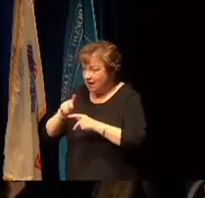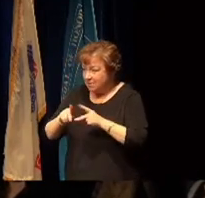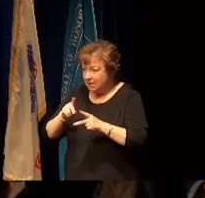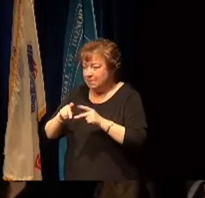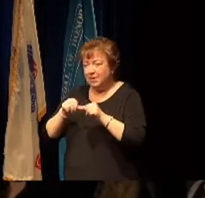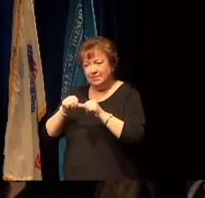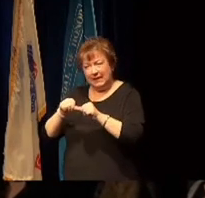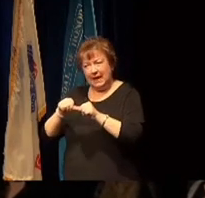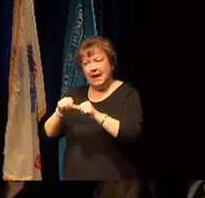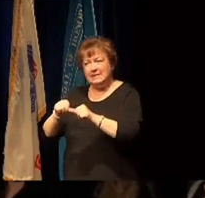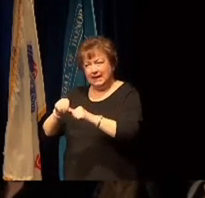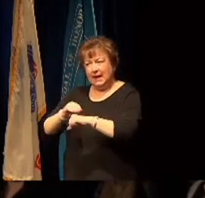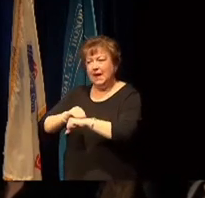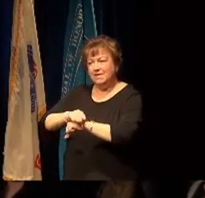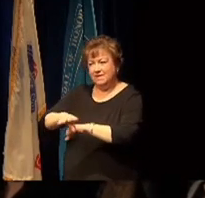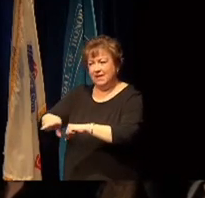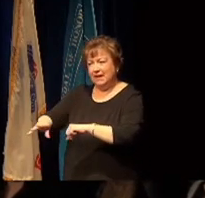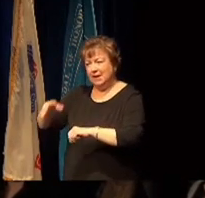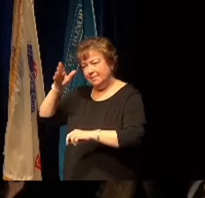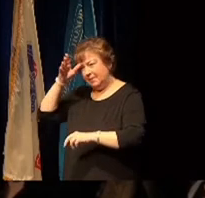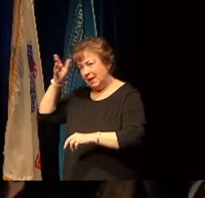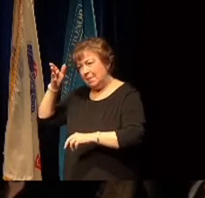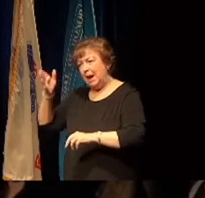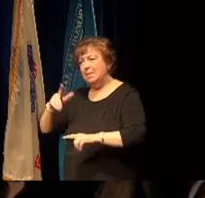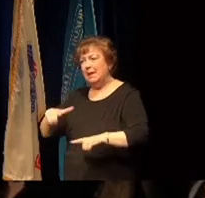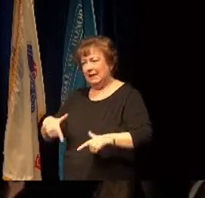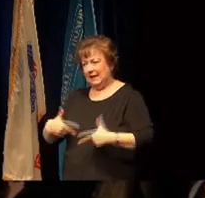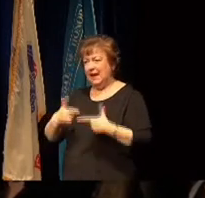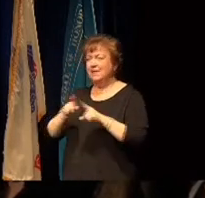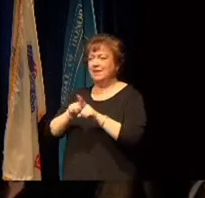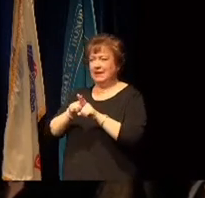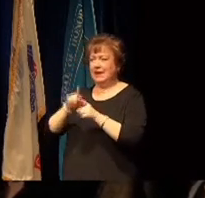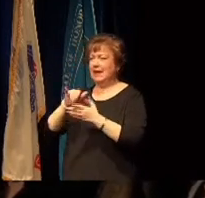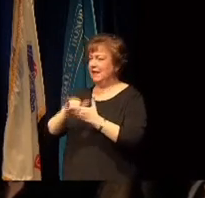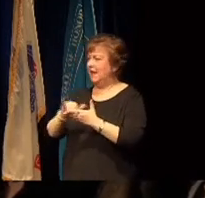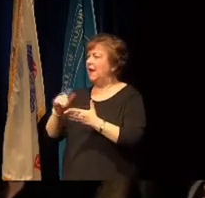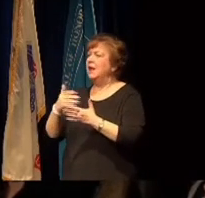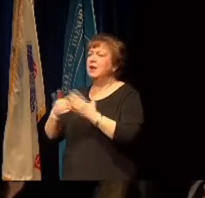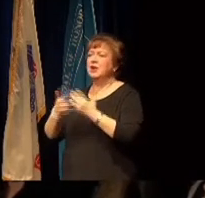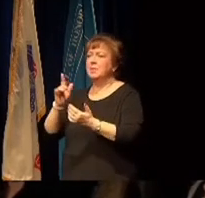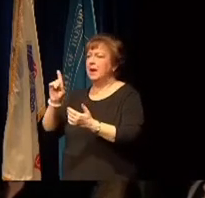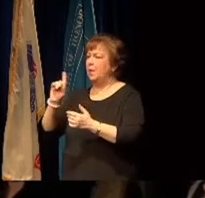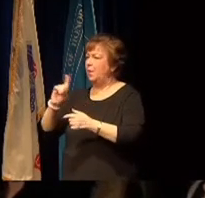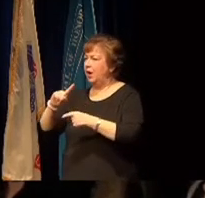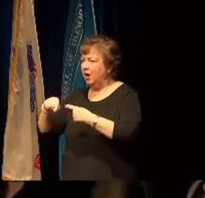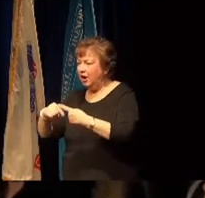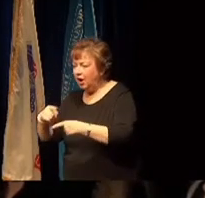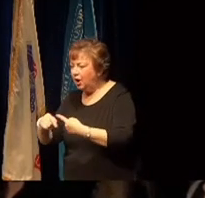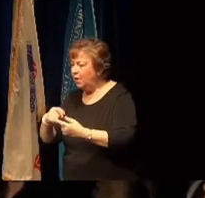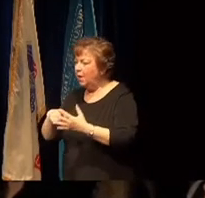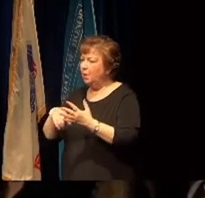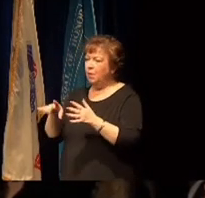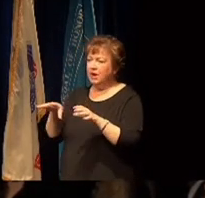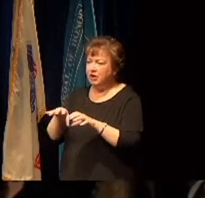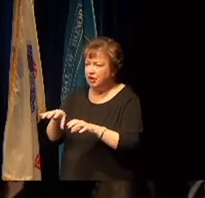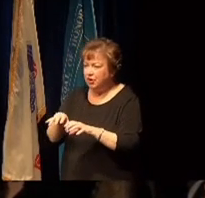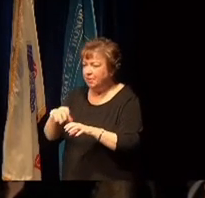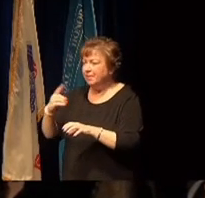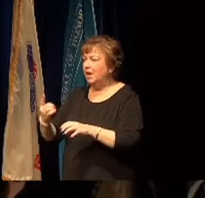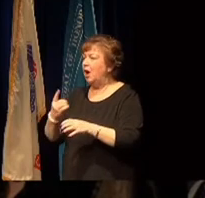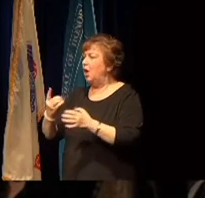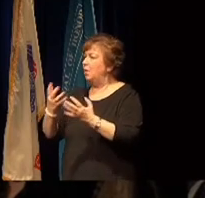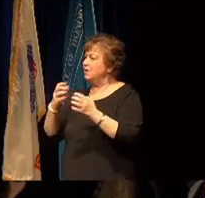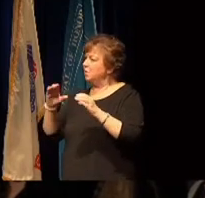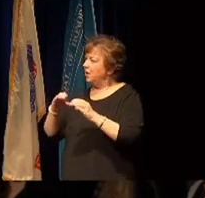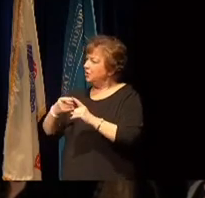Papa's life is evident of that. No matter where he went and no matter what he did, he always wanted to do it out of love. He always wanted to show the love